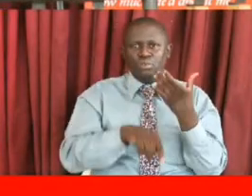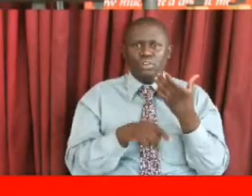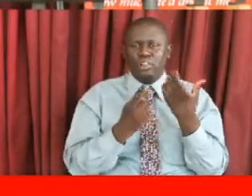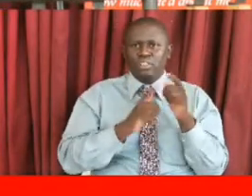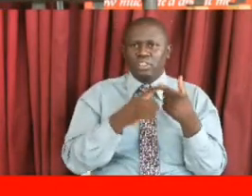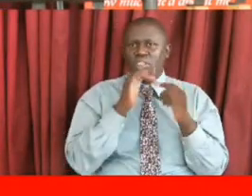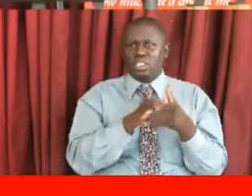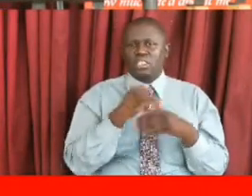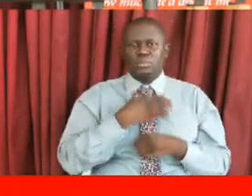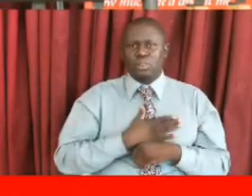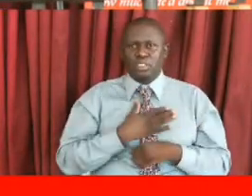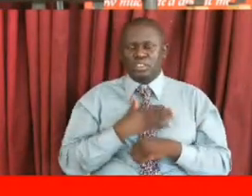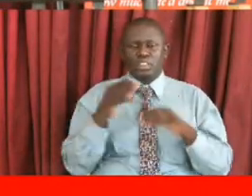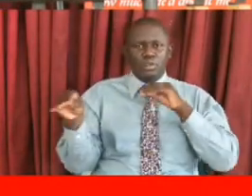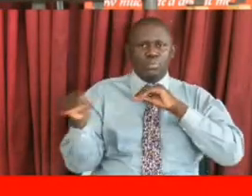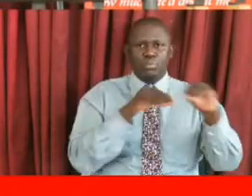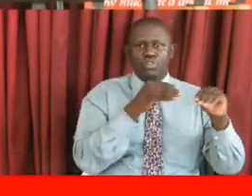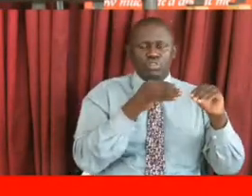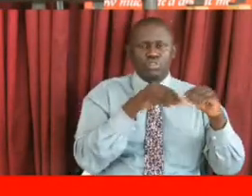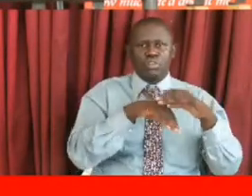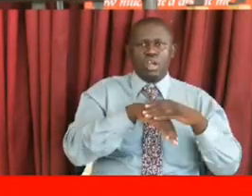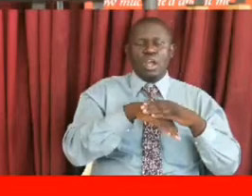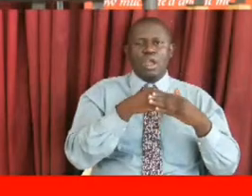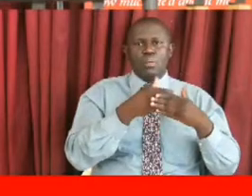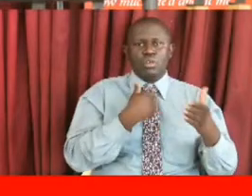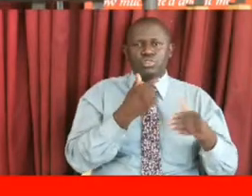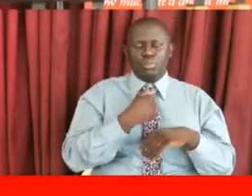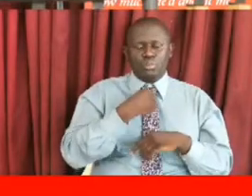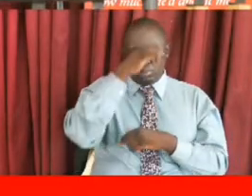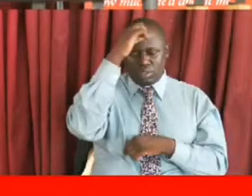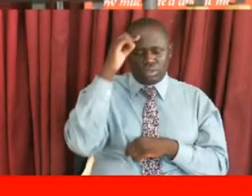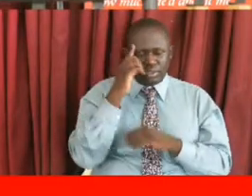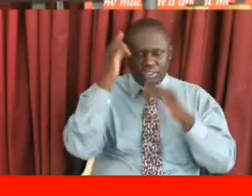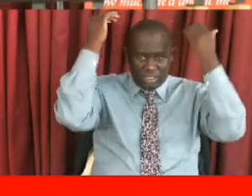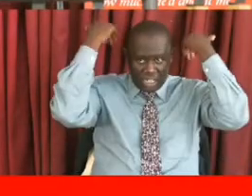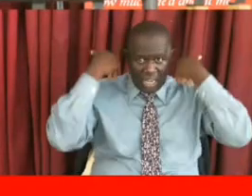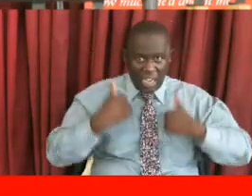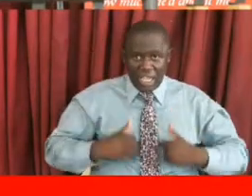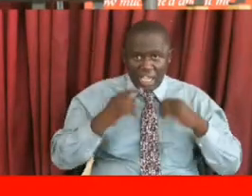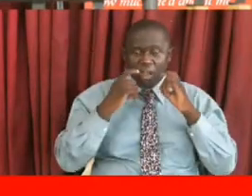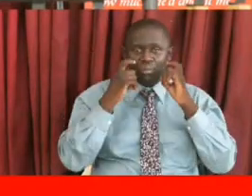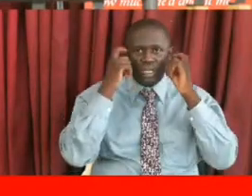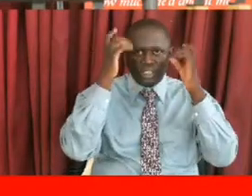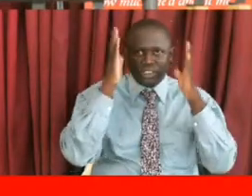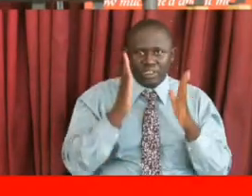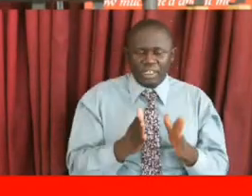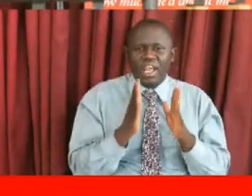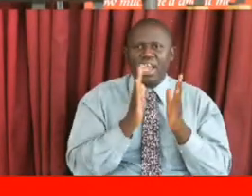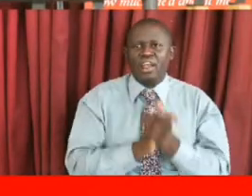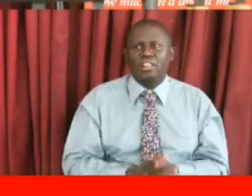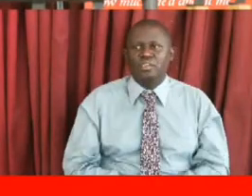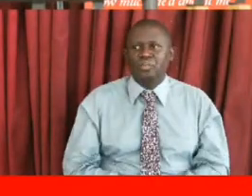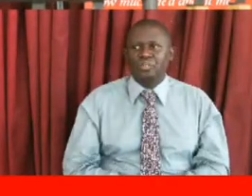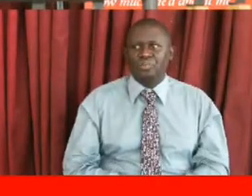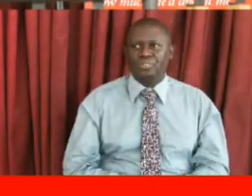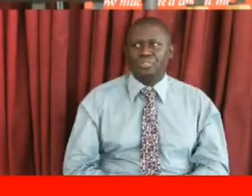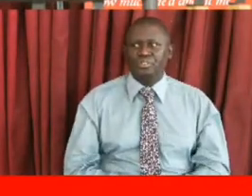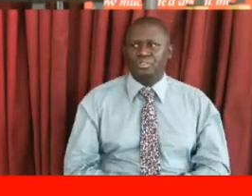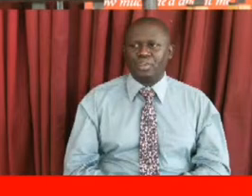me I am right amen that's right